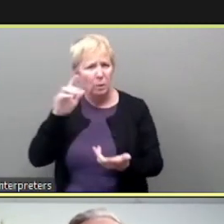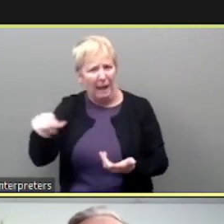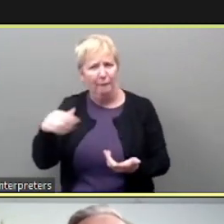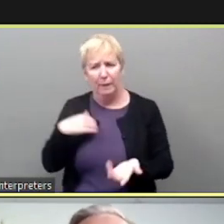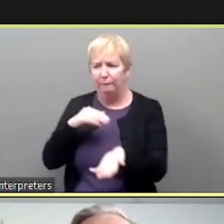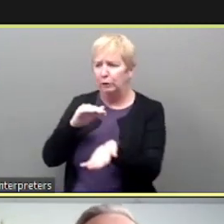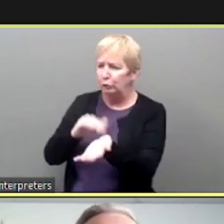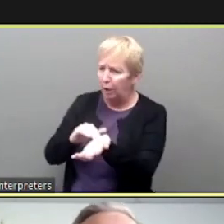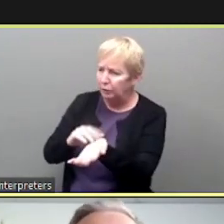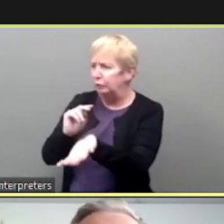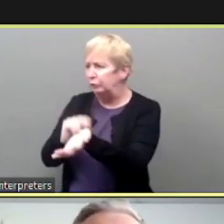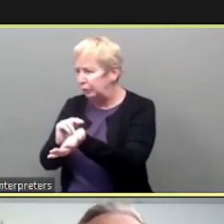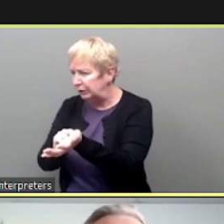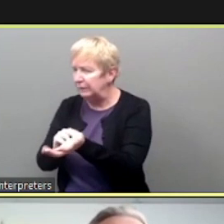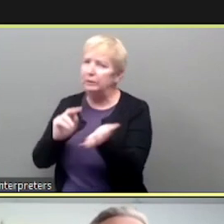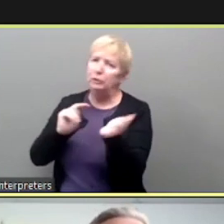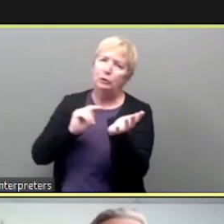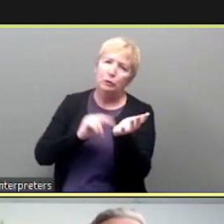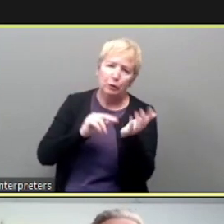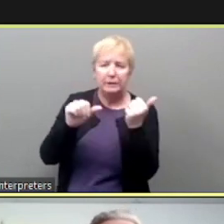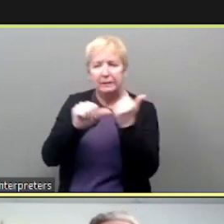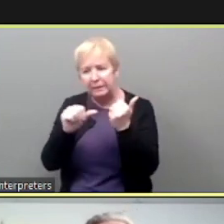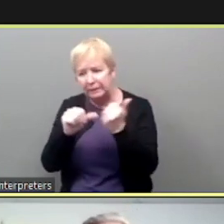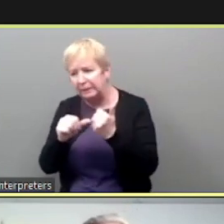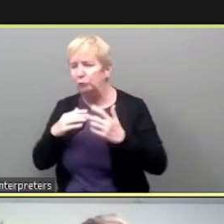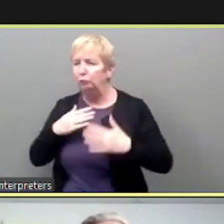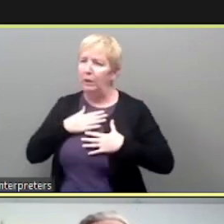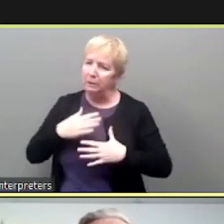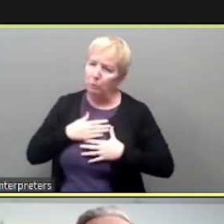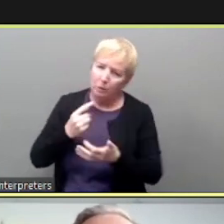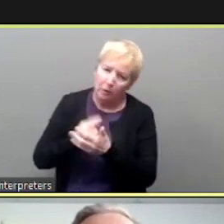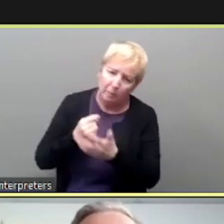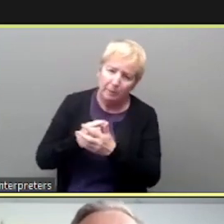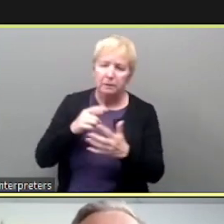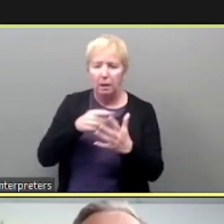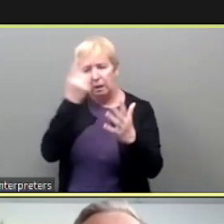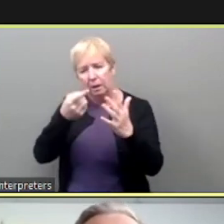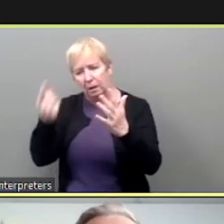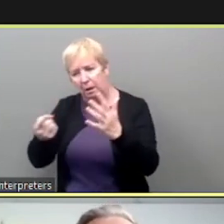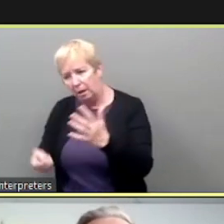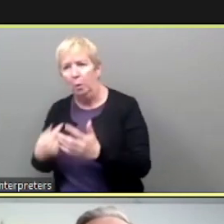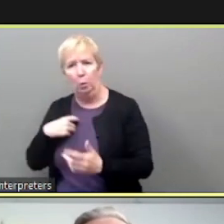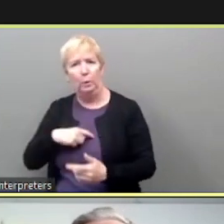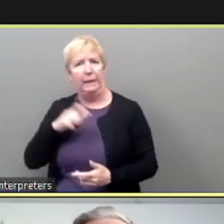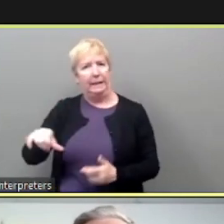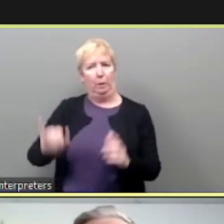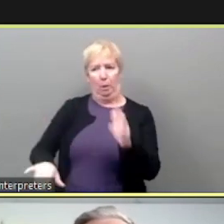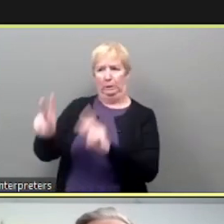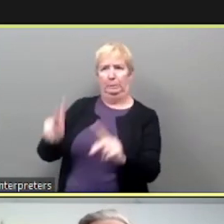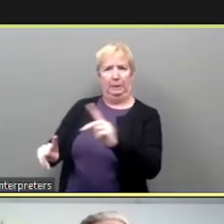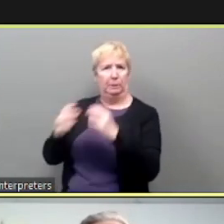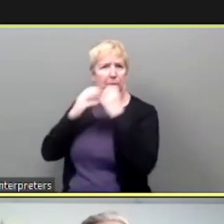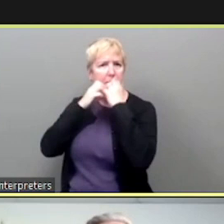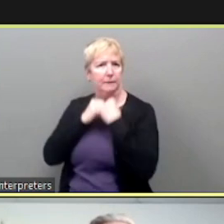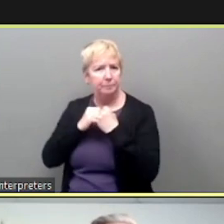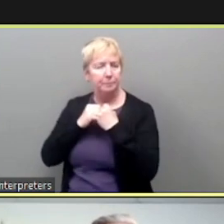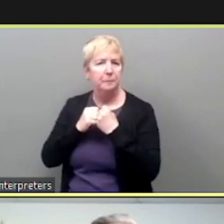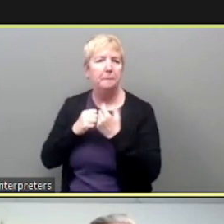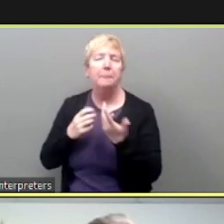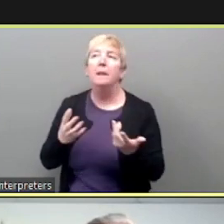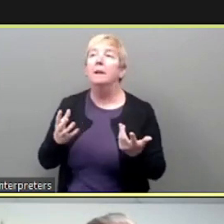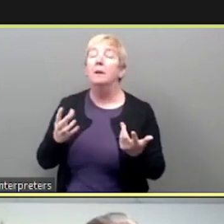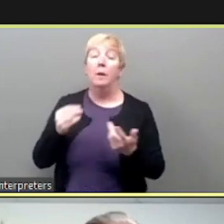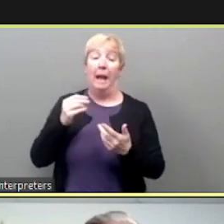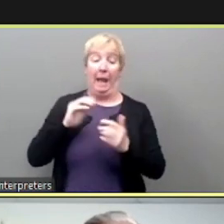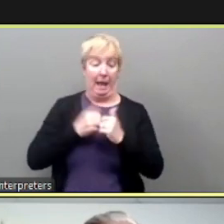nurse practitioners and respiratory therapists and all the kinds of healthcare providers we need. And believe it or not, everything we do to